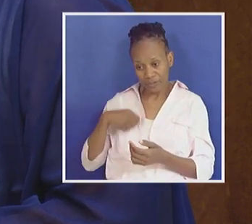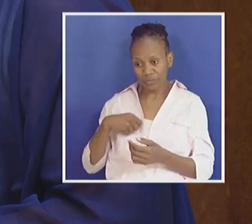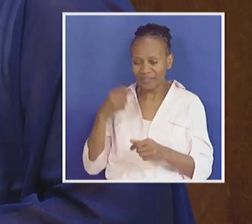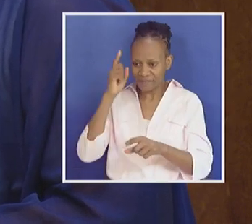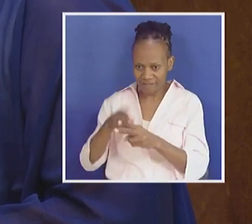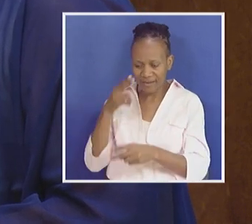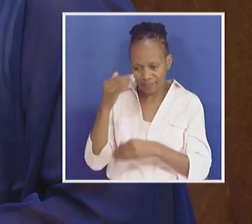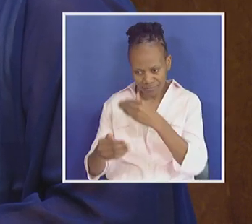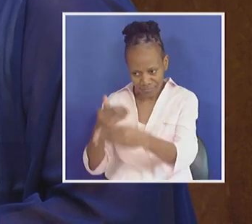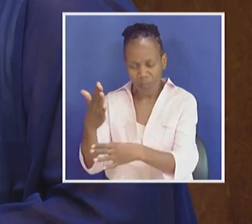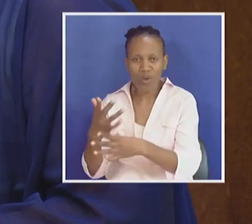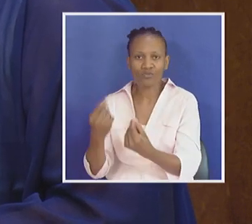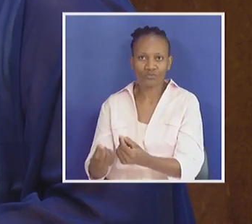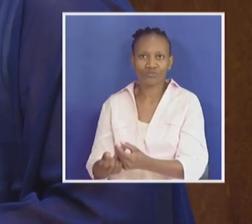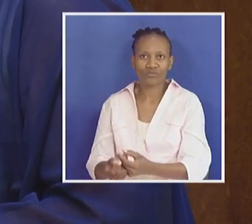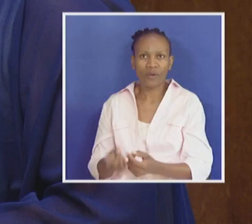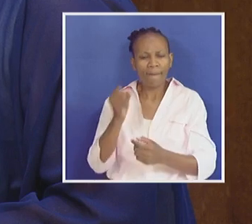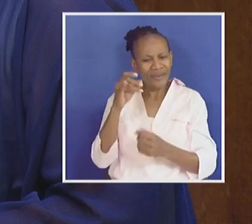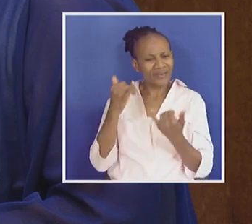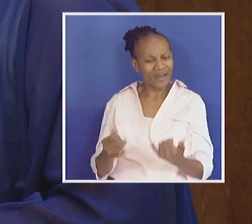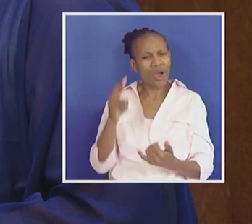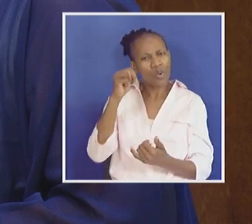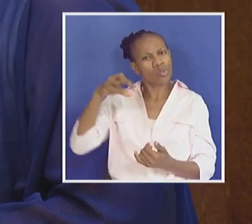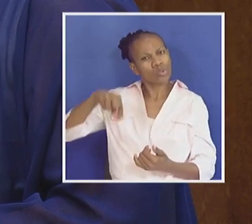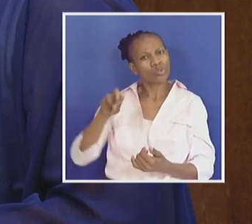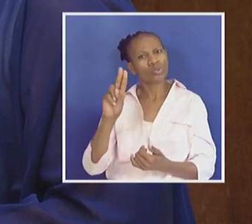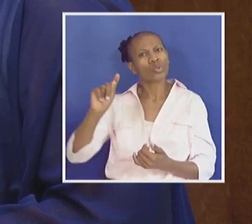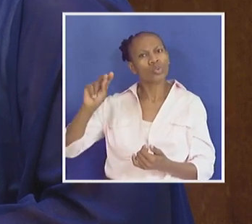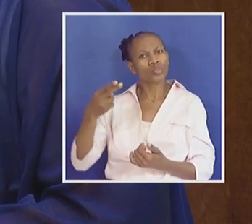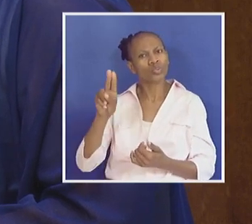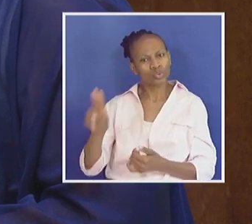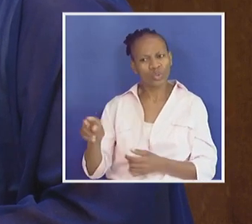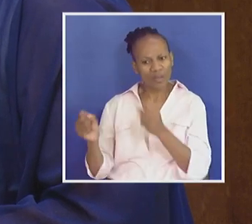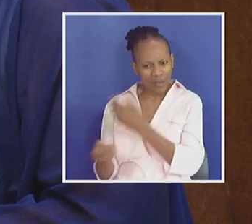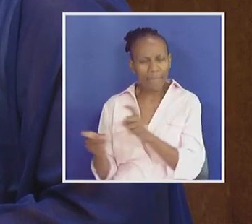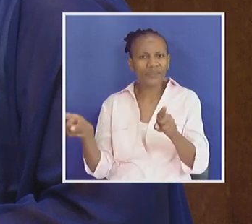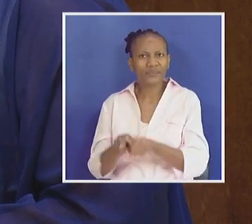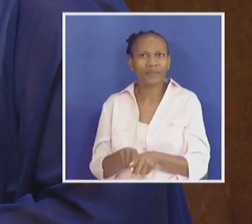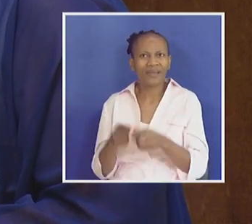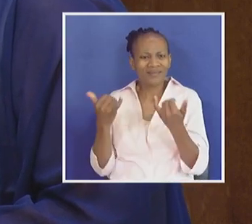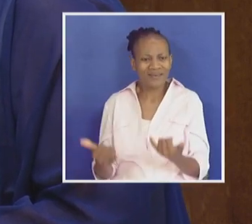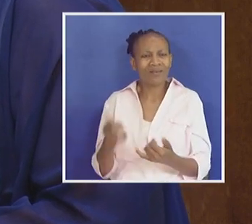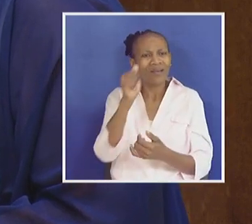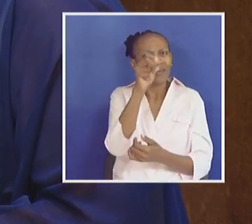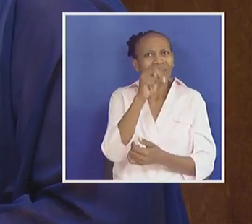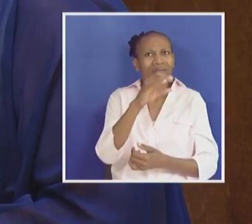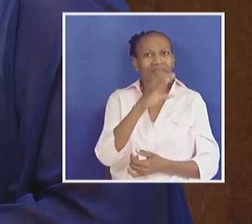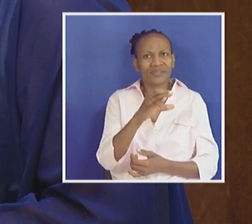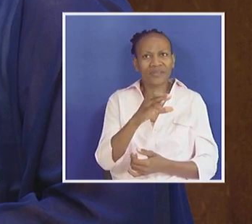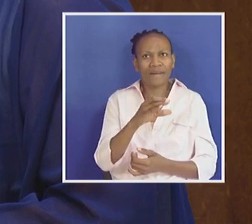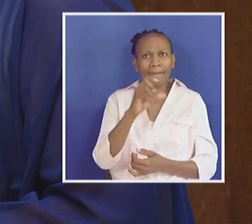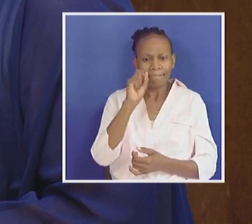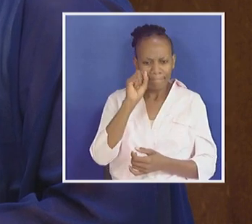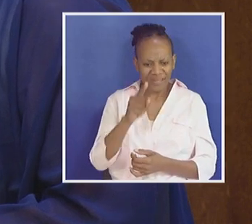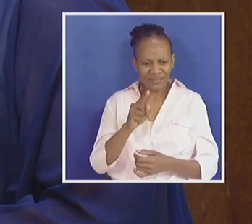constituted. However, in this case of Nquthu, where the outcome meant that the ANC would have to relinquish their